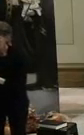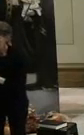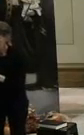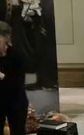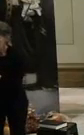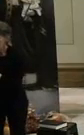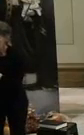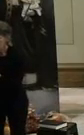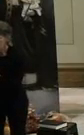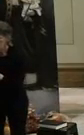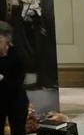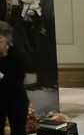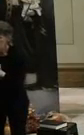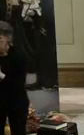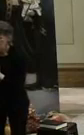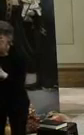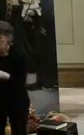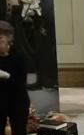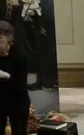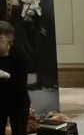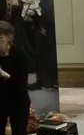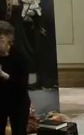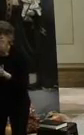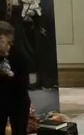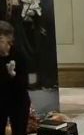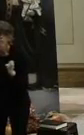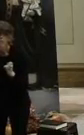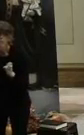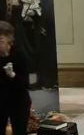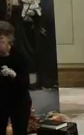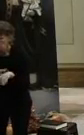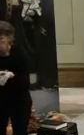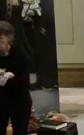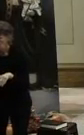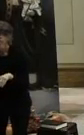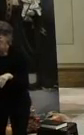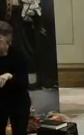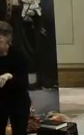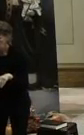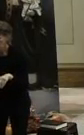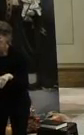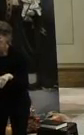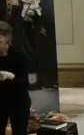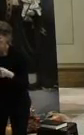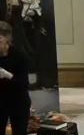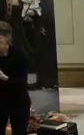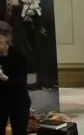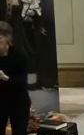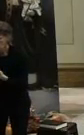together the prayer that's called Call to Holiness Prayer.